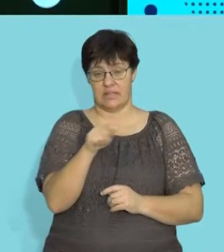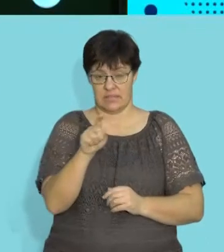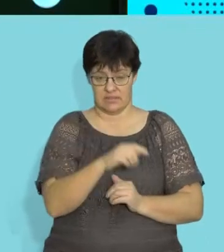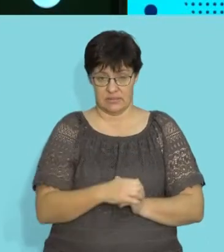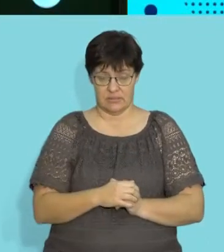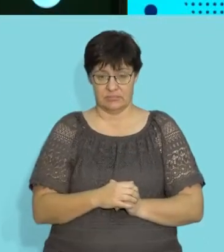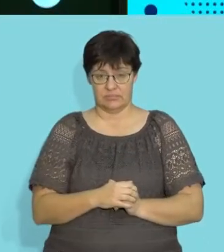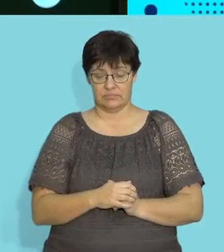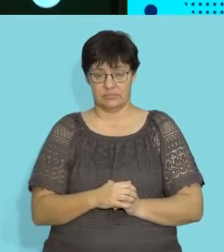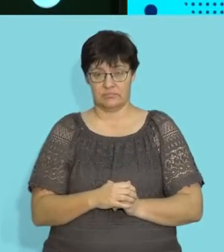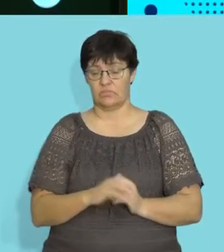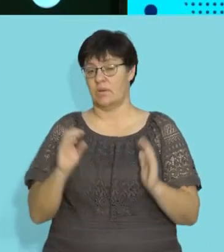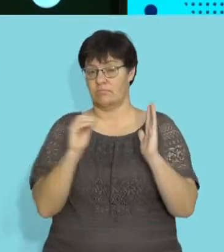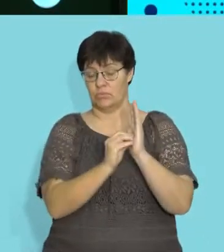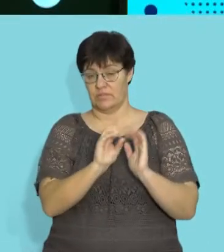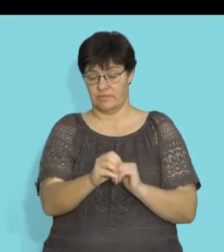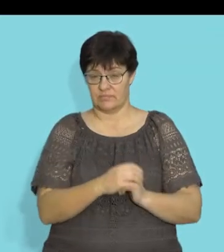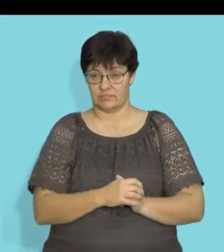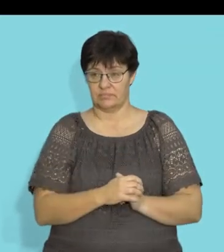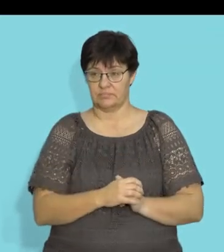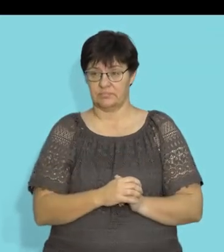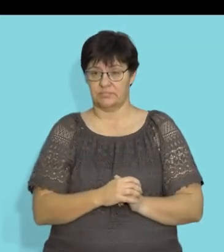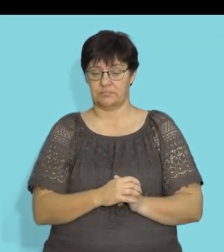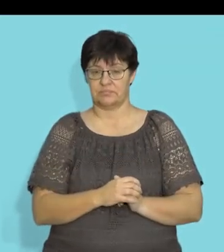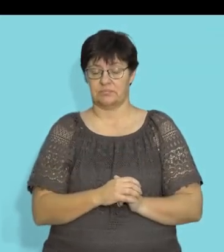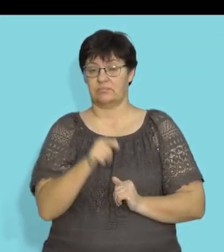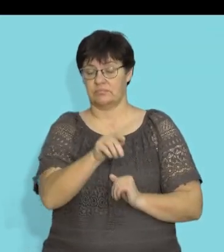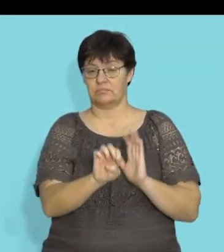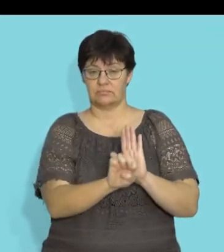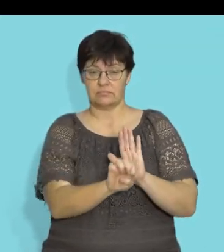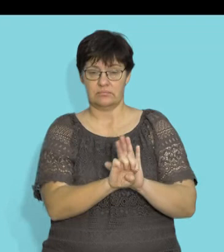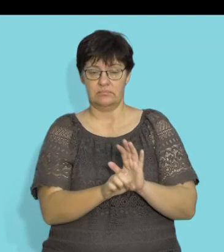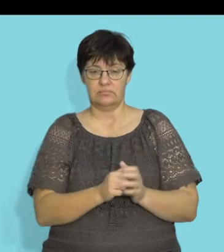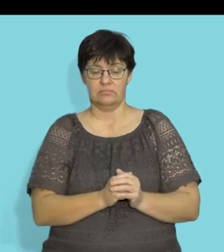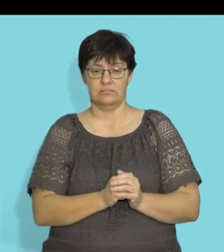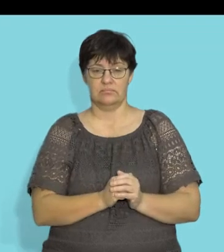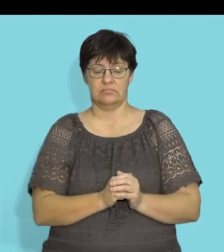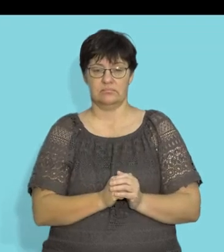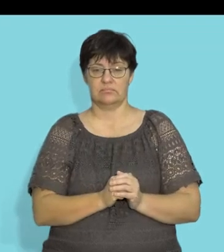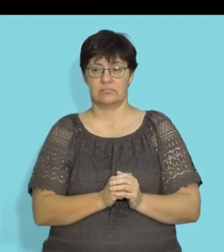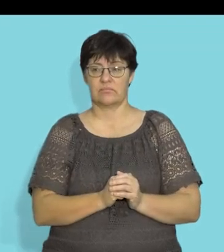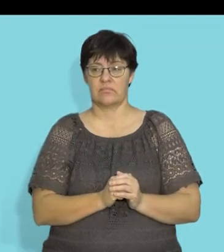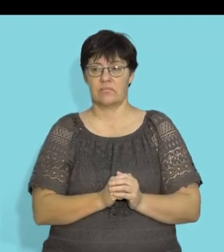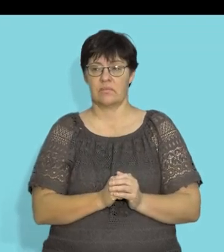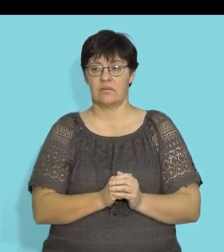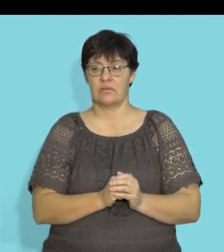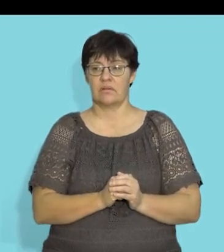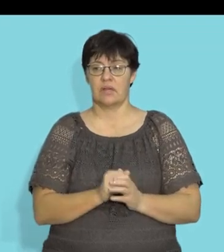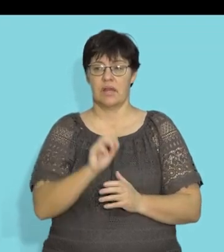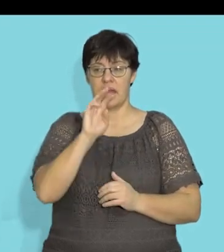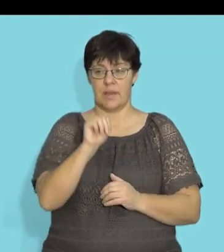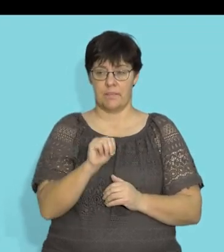infinity. So let's write that down. For this example, m is equal